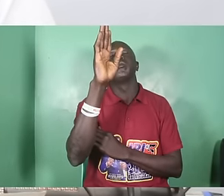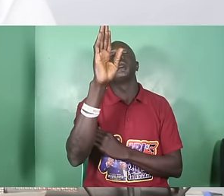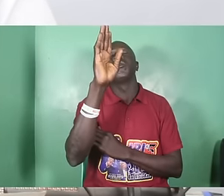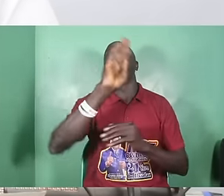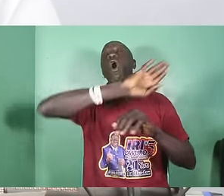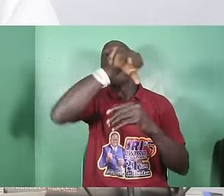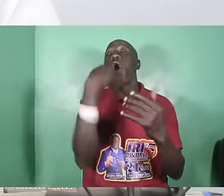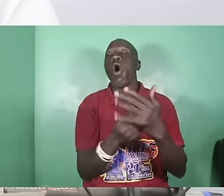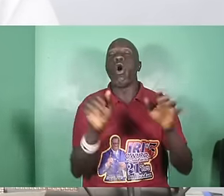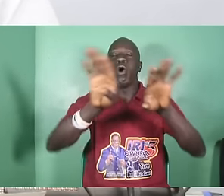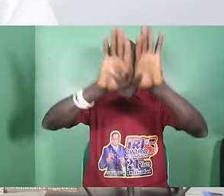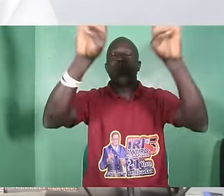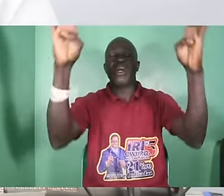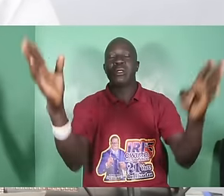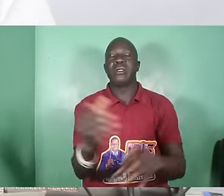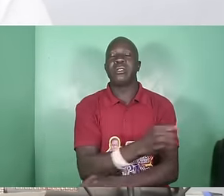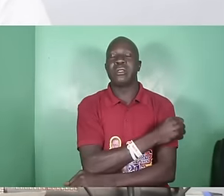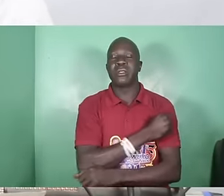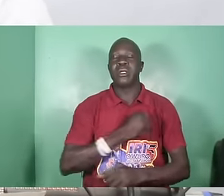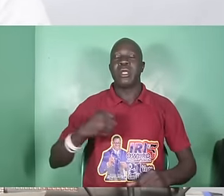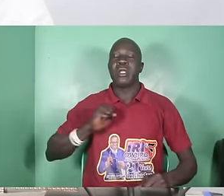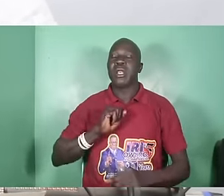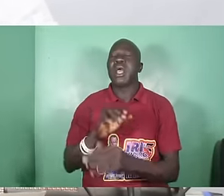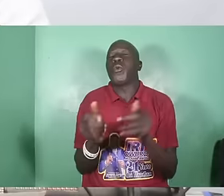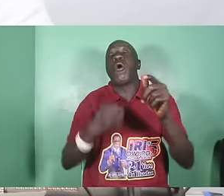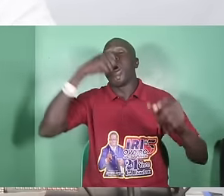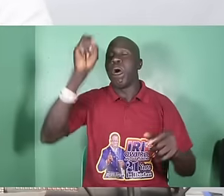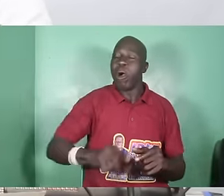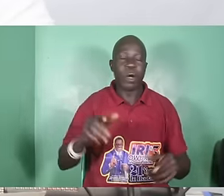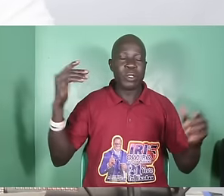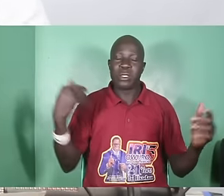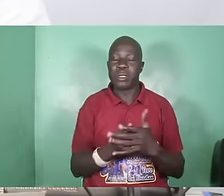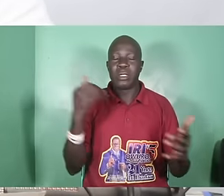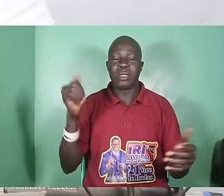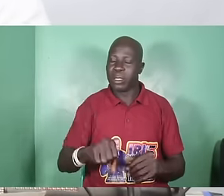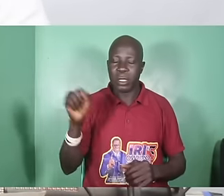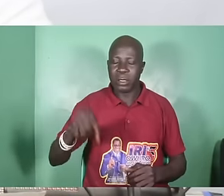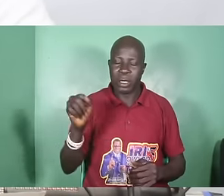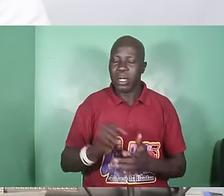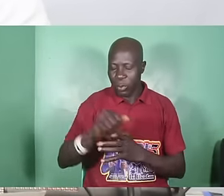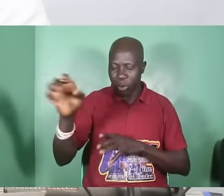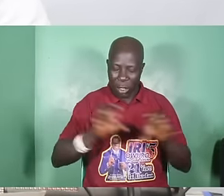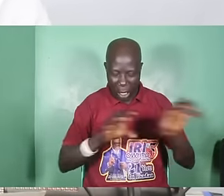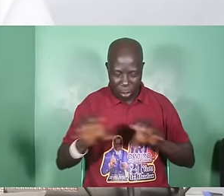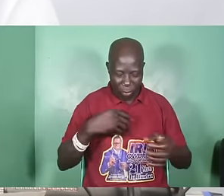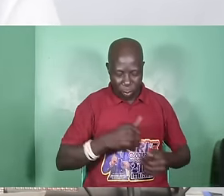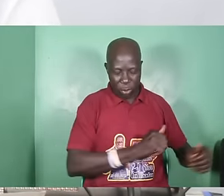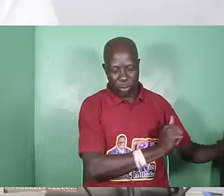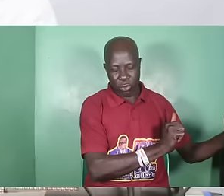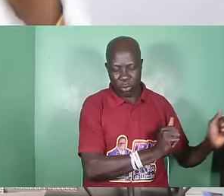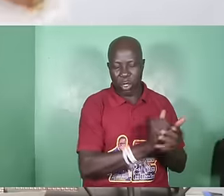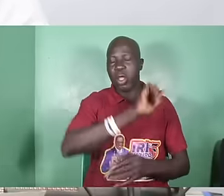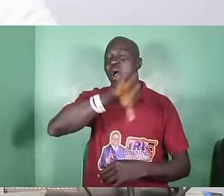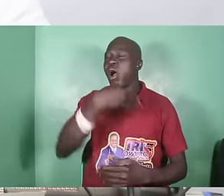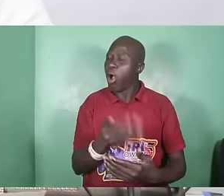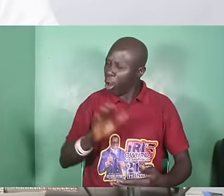Go branches, you are pata. All our branches will be fathered. Yes. You see, I will post it. The hands of